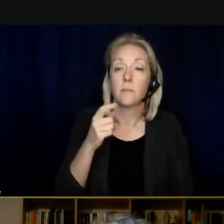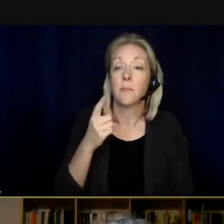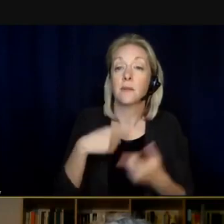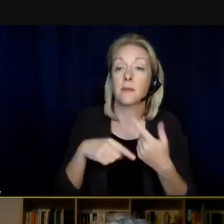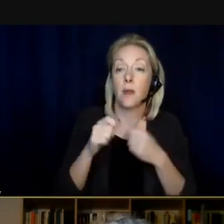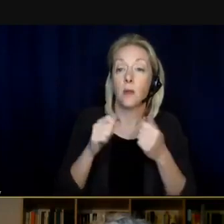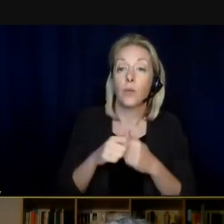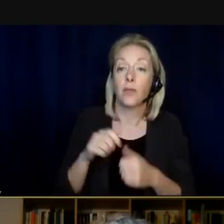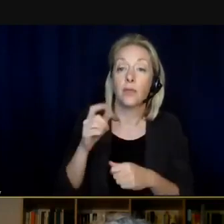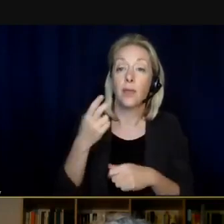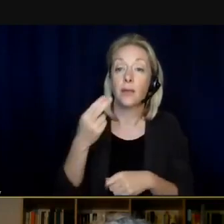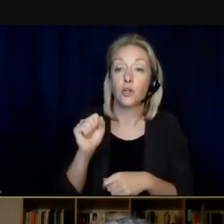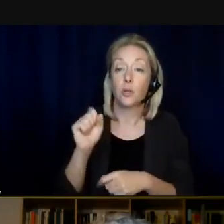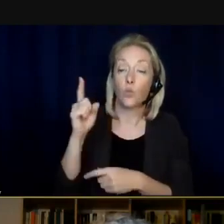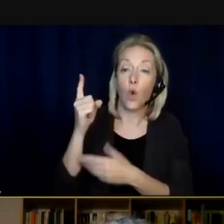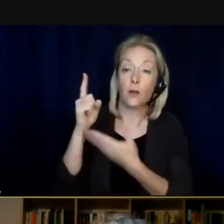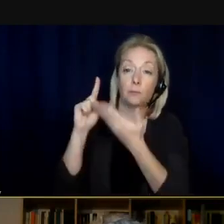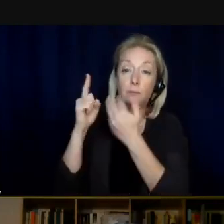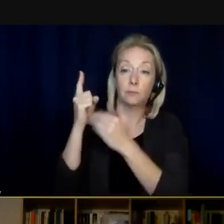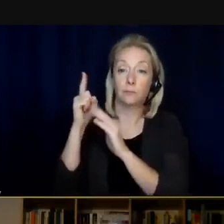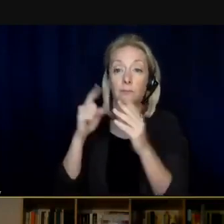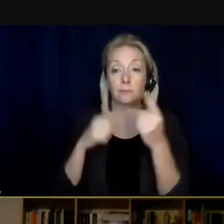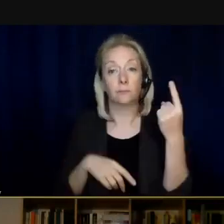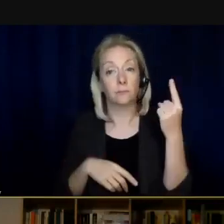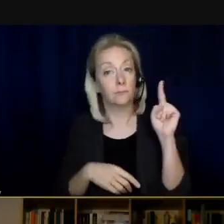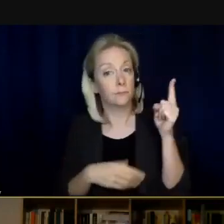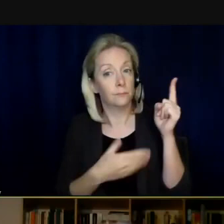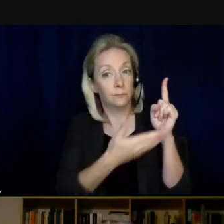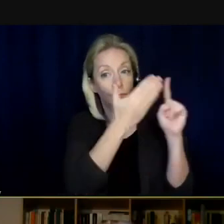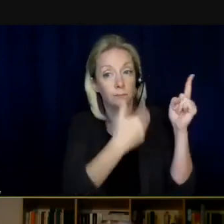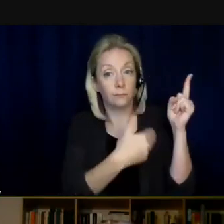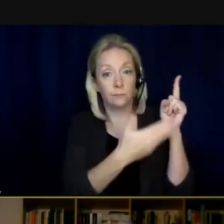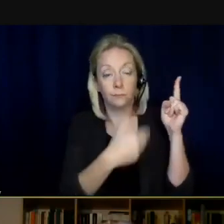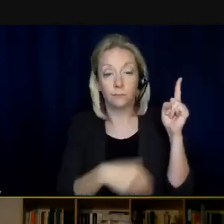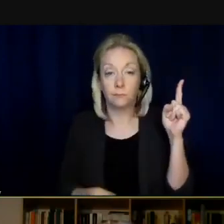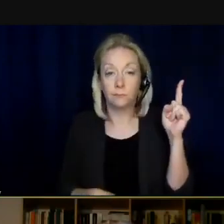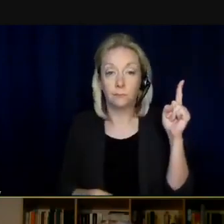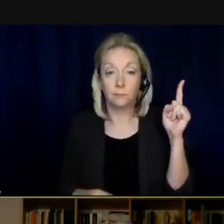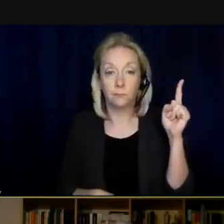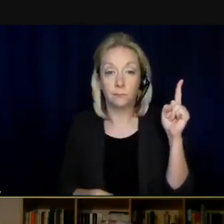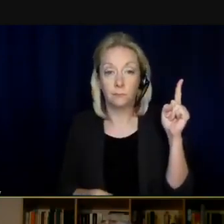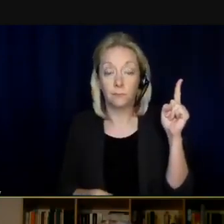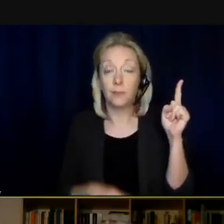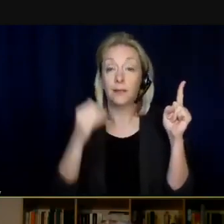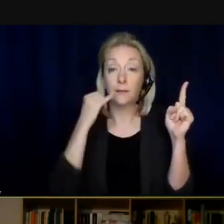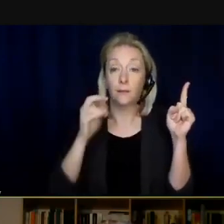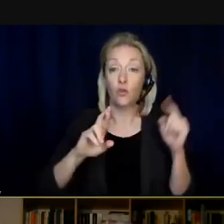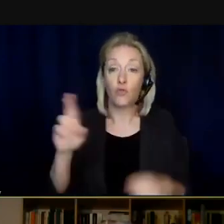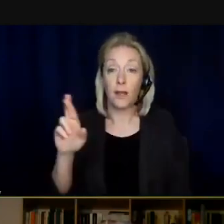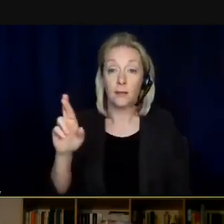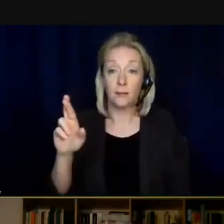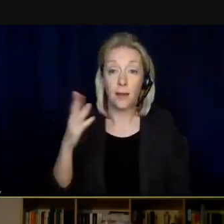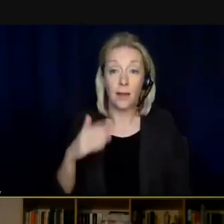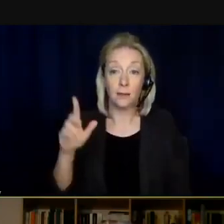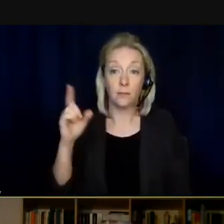shape. So if the right hand is the one hand shape, we can find a different one for the left, or we could say the